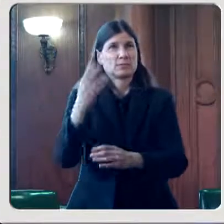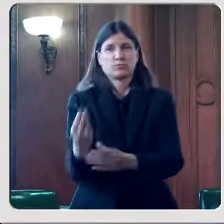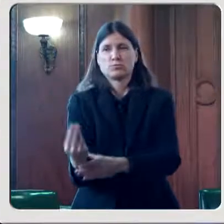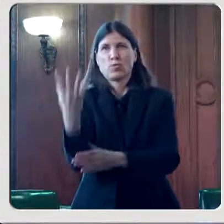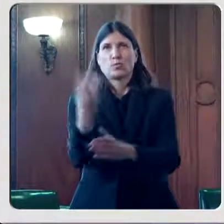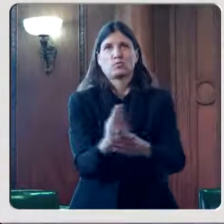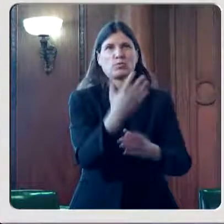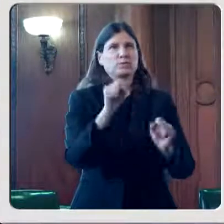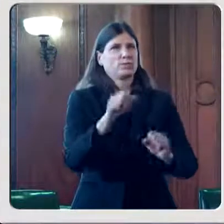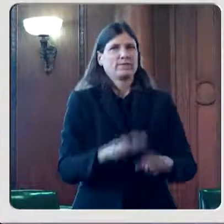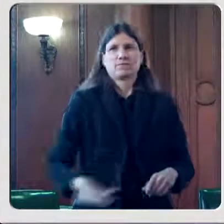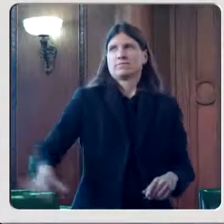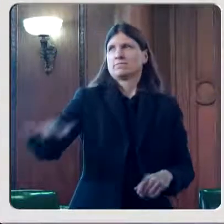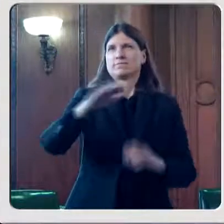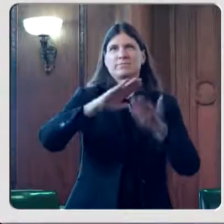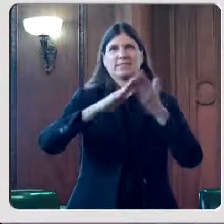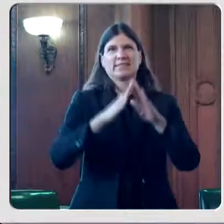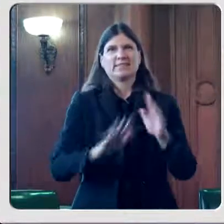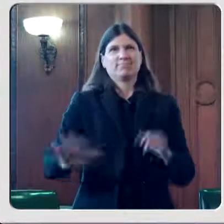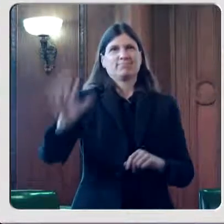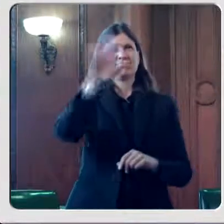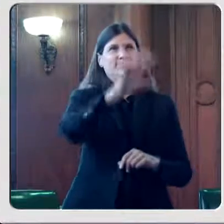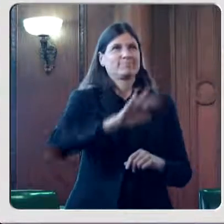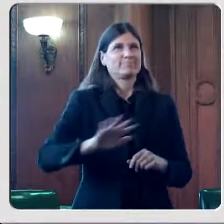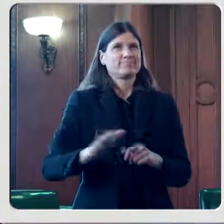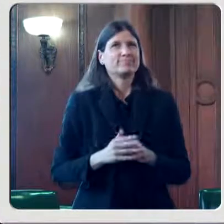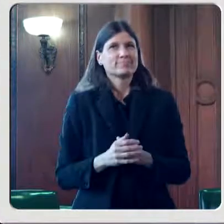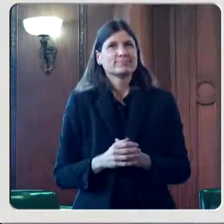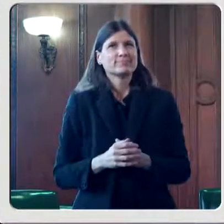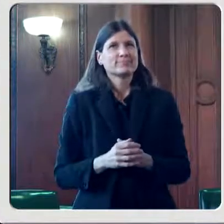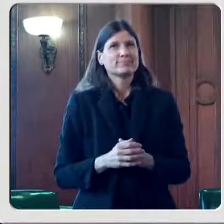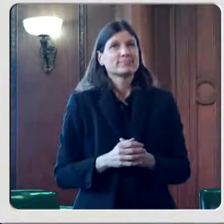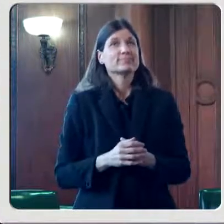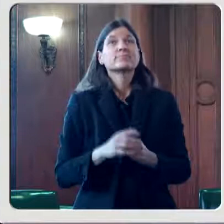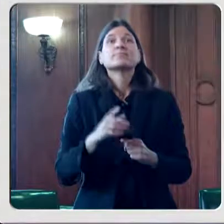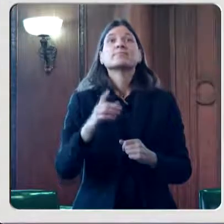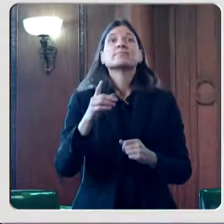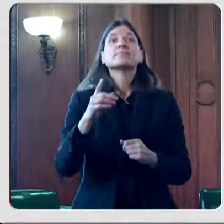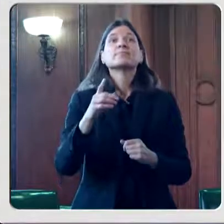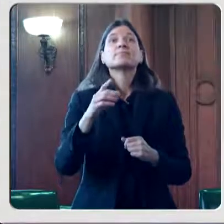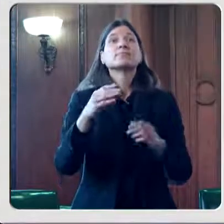shepherding that through the legislature. We're also